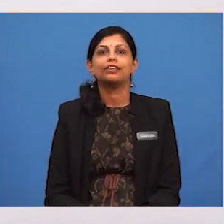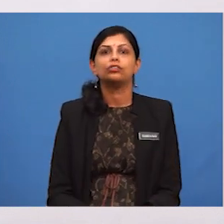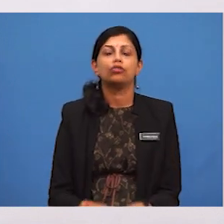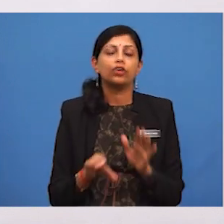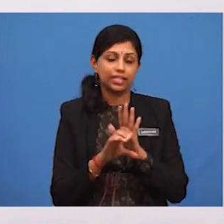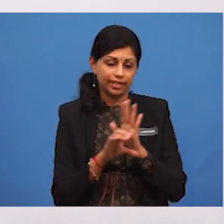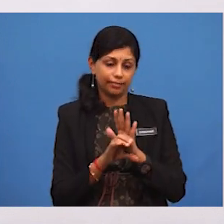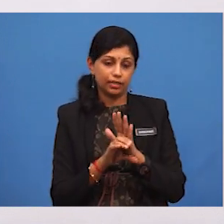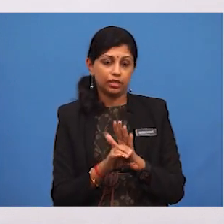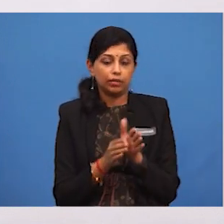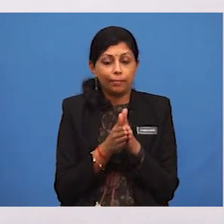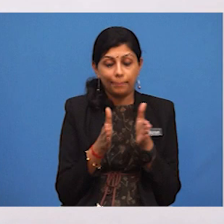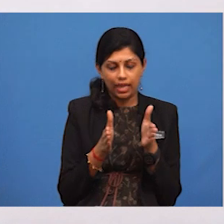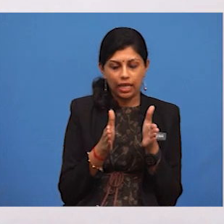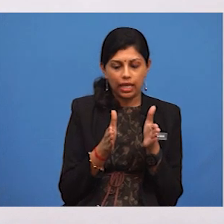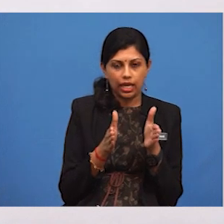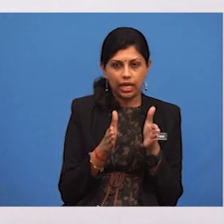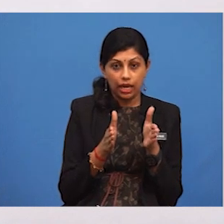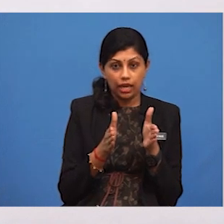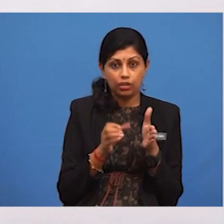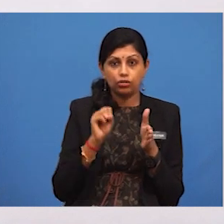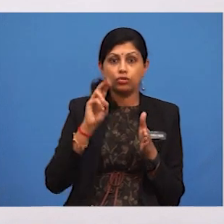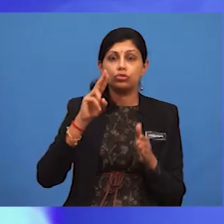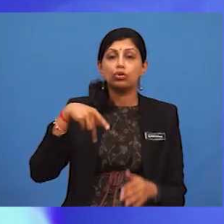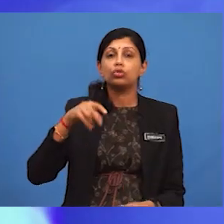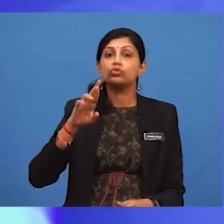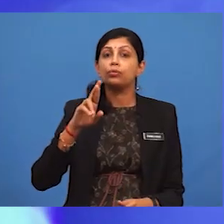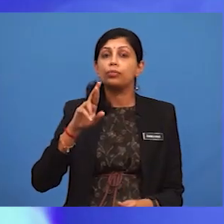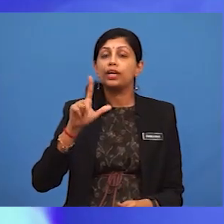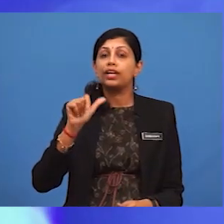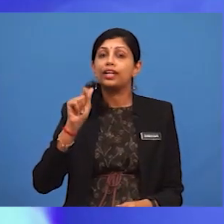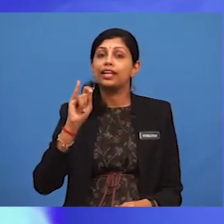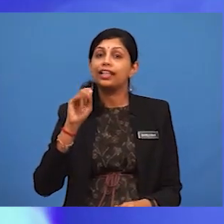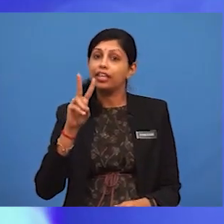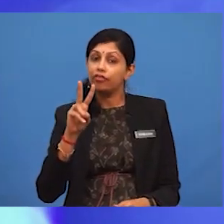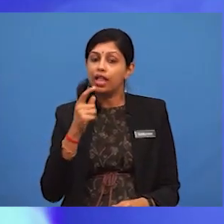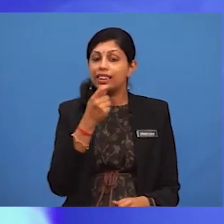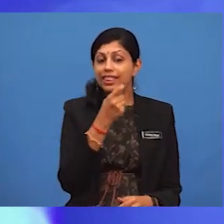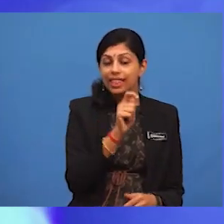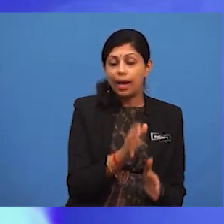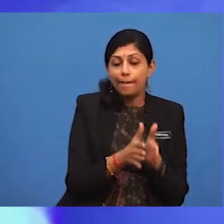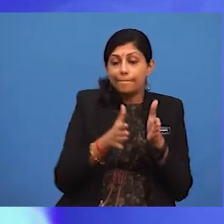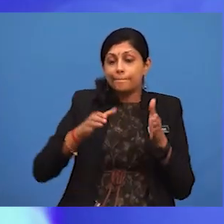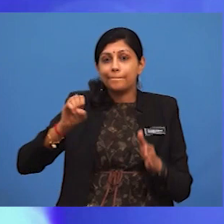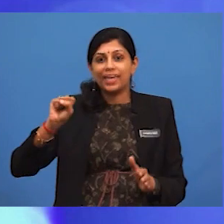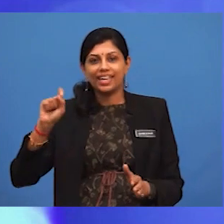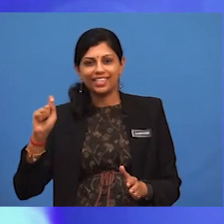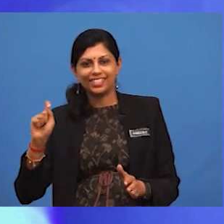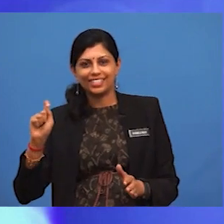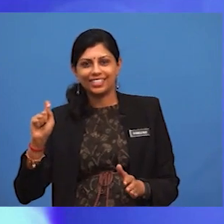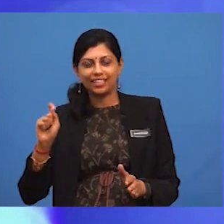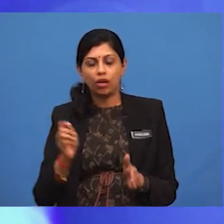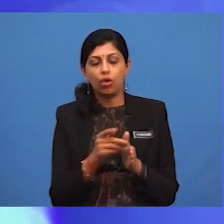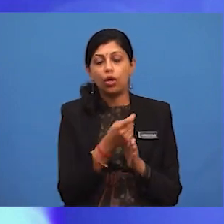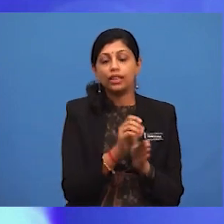for superlative, it will become the biggest. Now some words are special. They take on